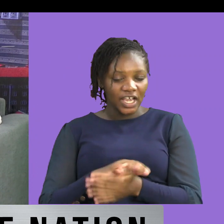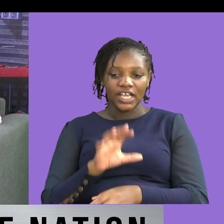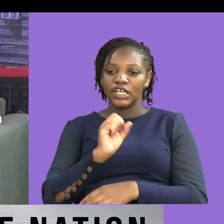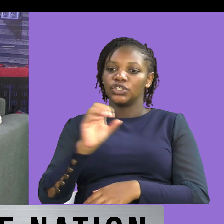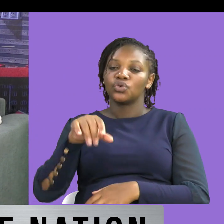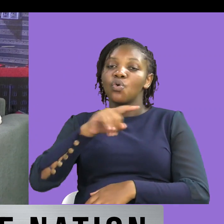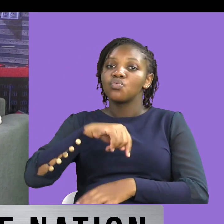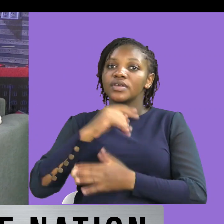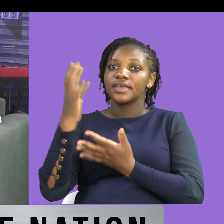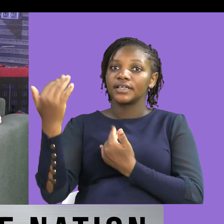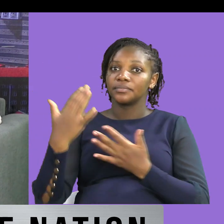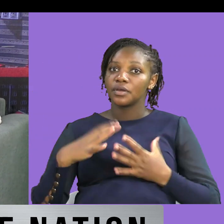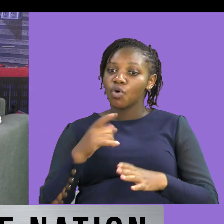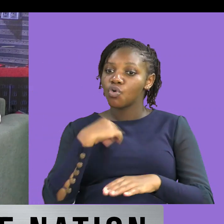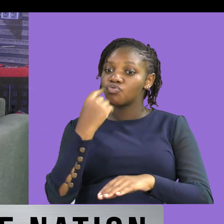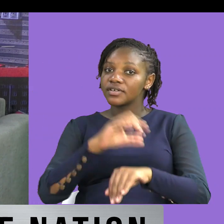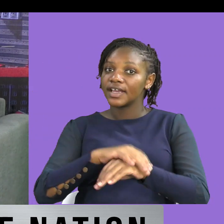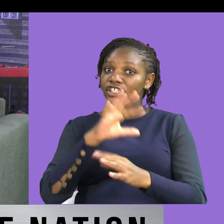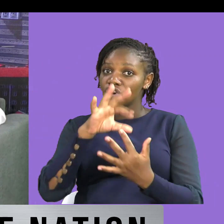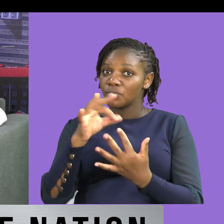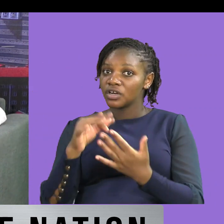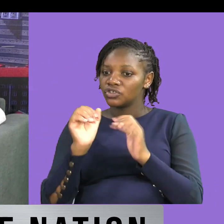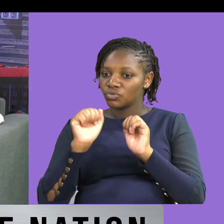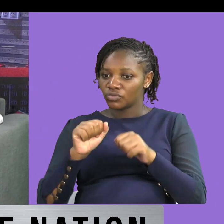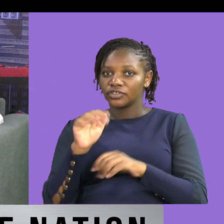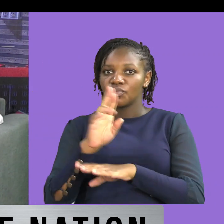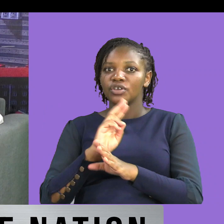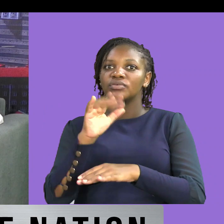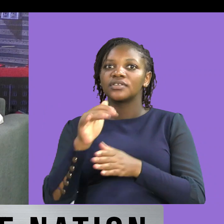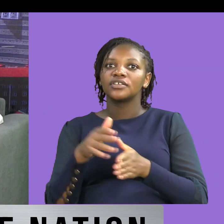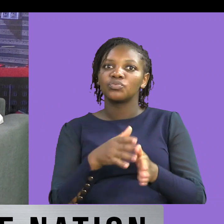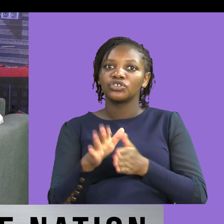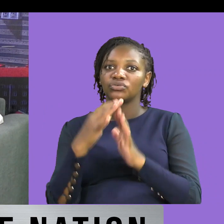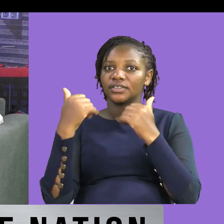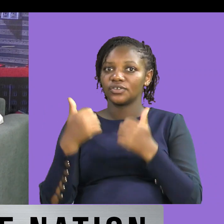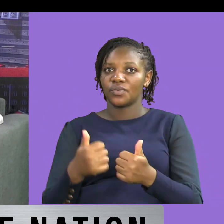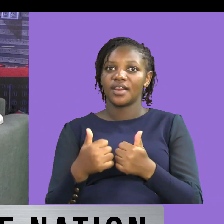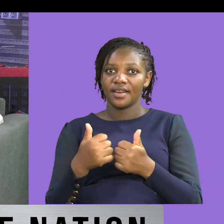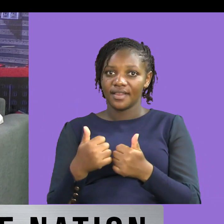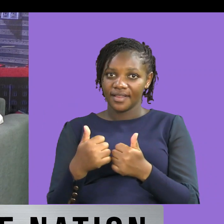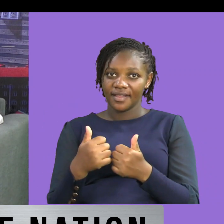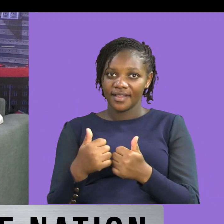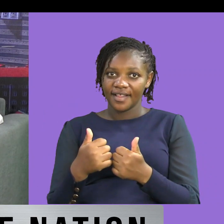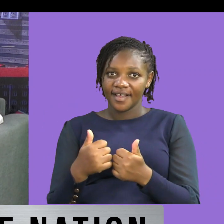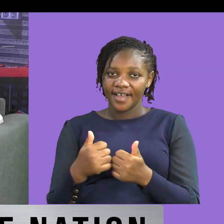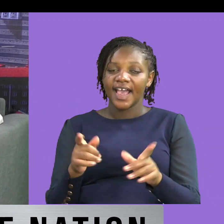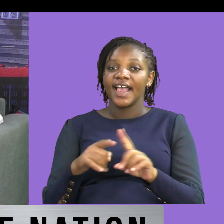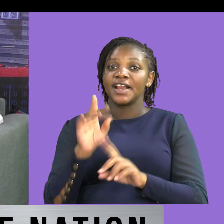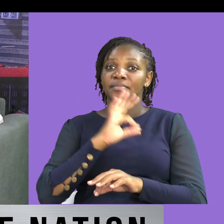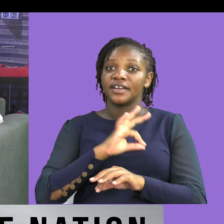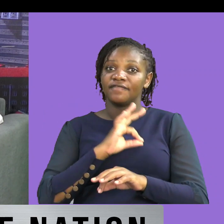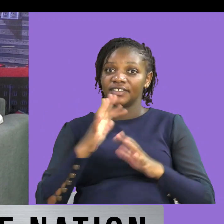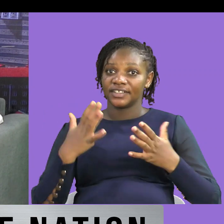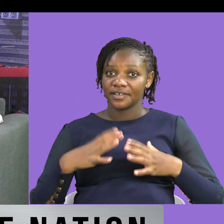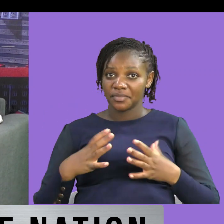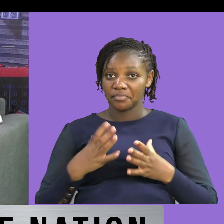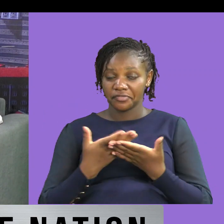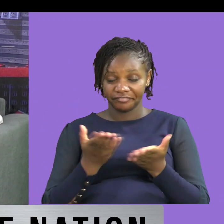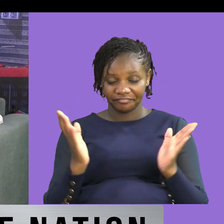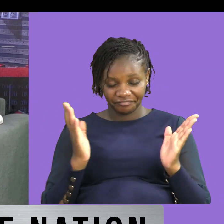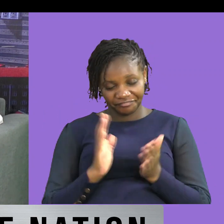of those people who get nominations should use that opportunity. Yes. For the good of the people who they are nominated